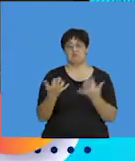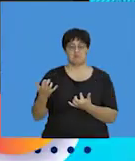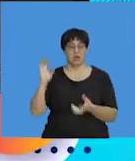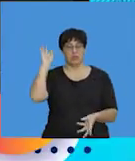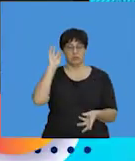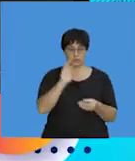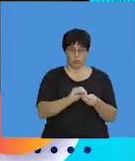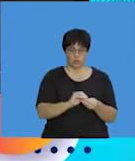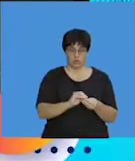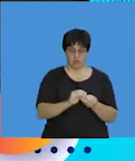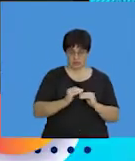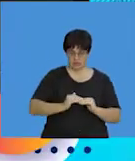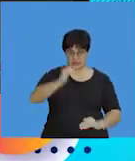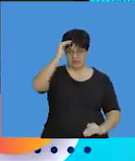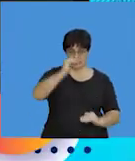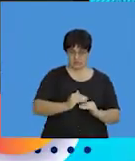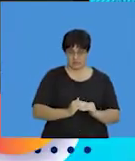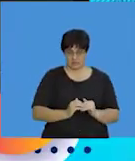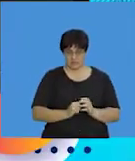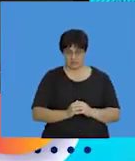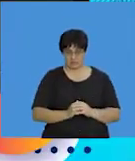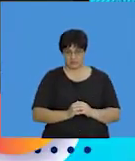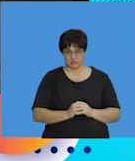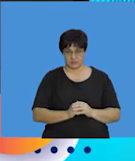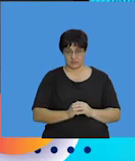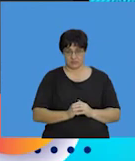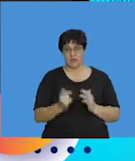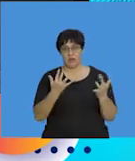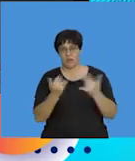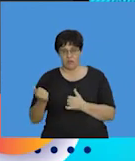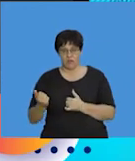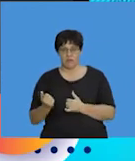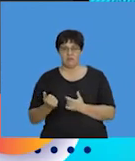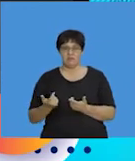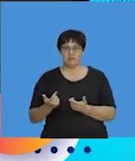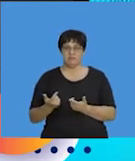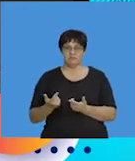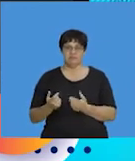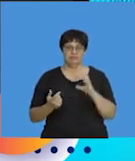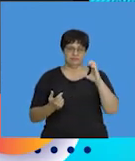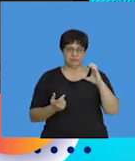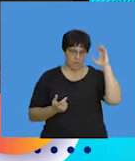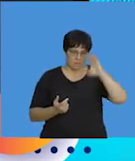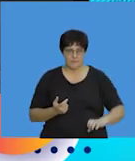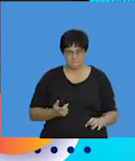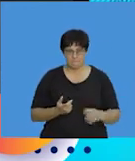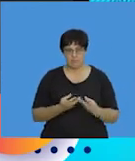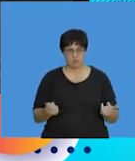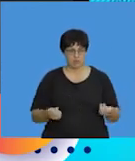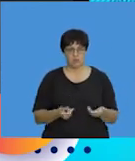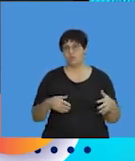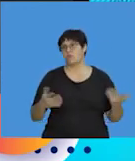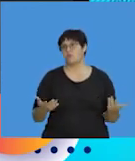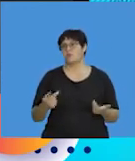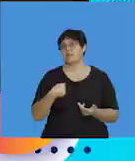work out the total distance if I wanted to, and then work out how long the ball takes to hit the